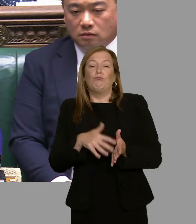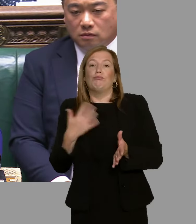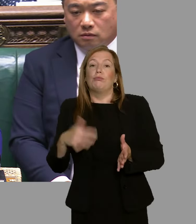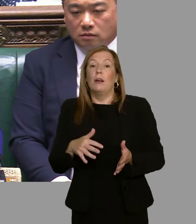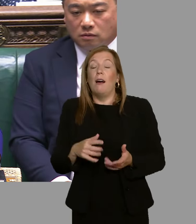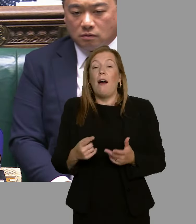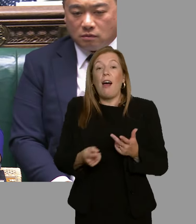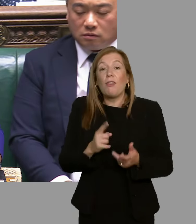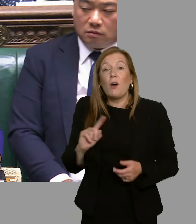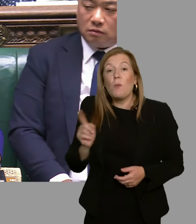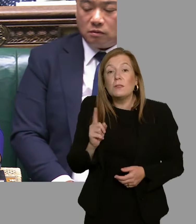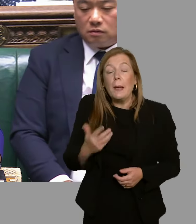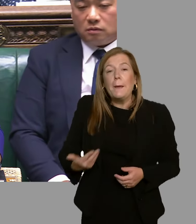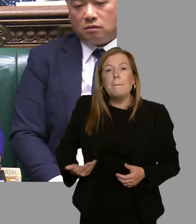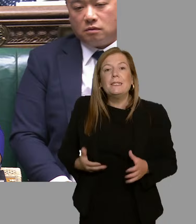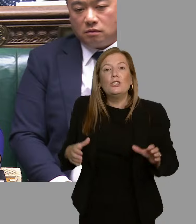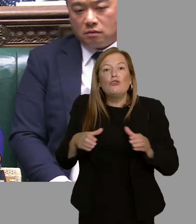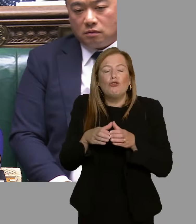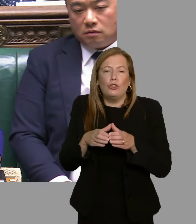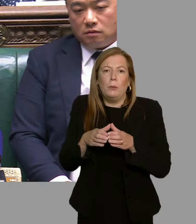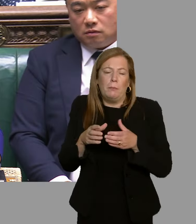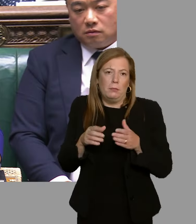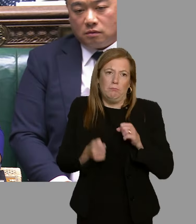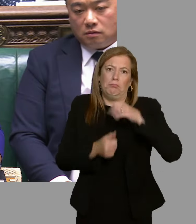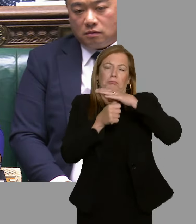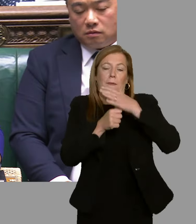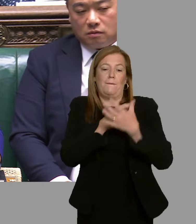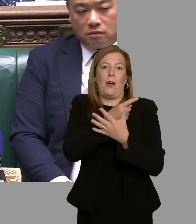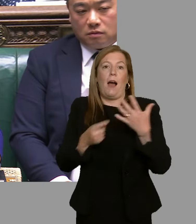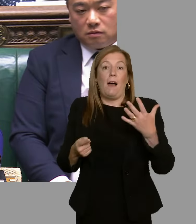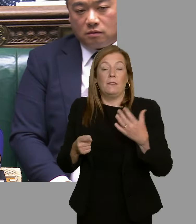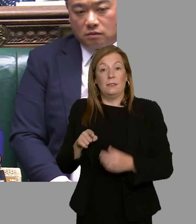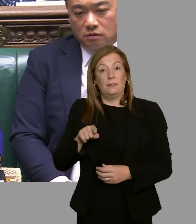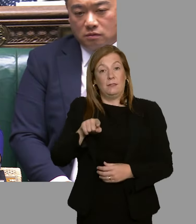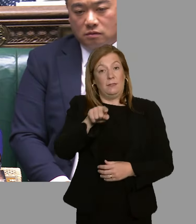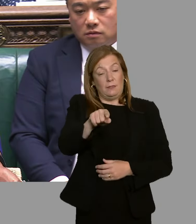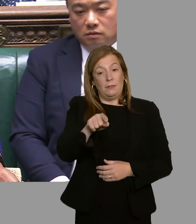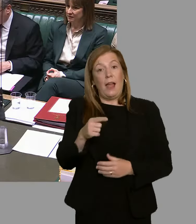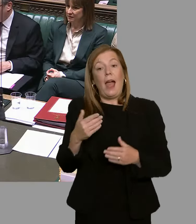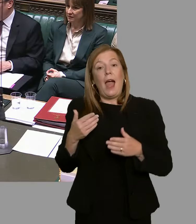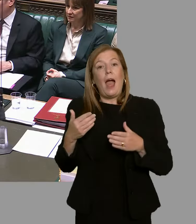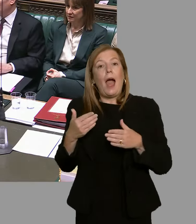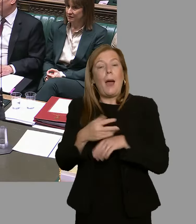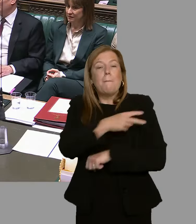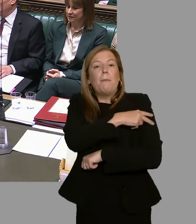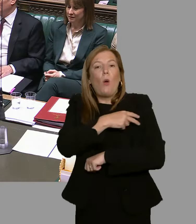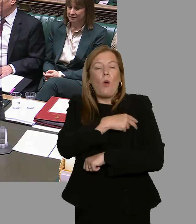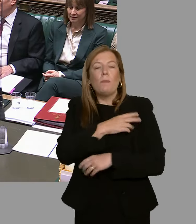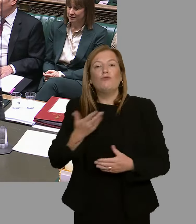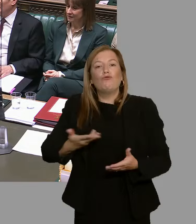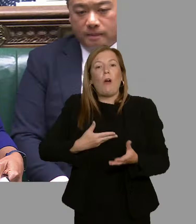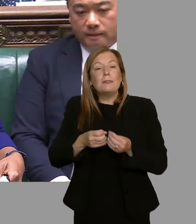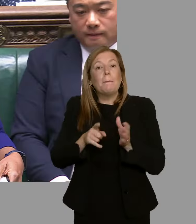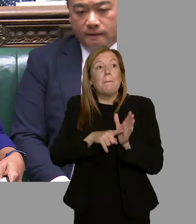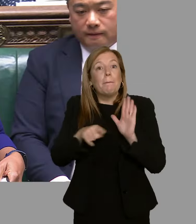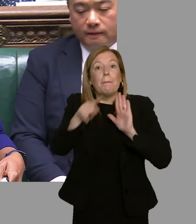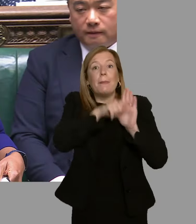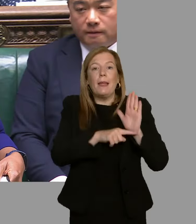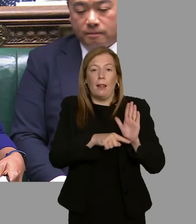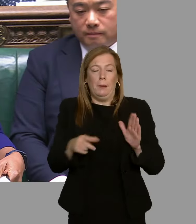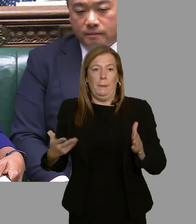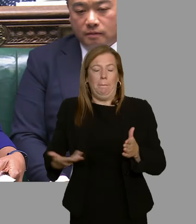They say that his so-called employment rights bill will be deeply damaging to growth. Does the Prime Minister accept